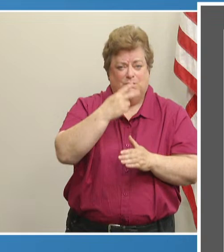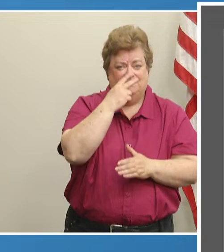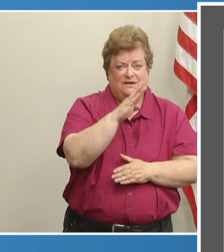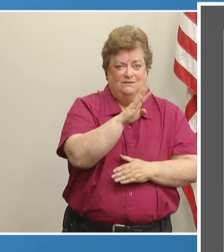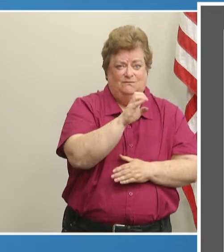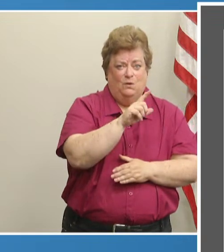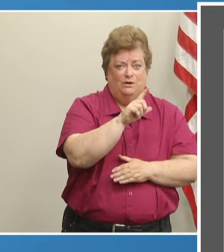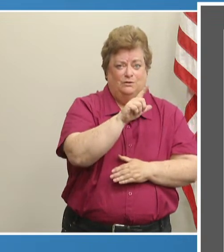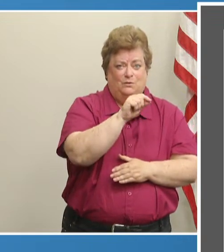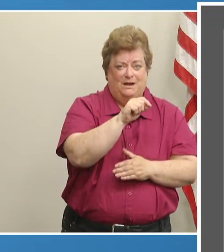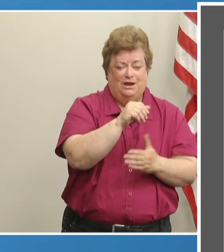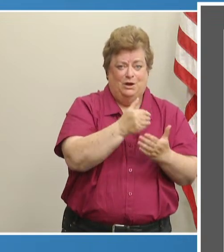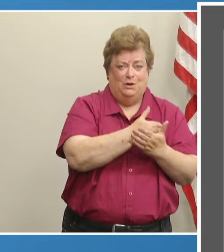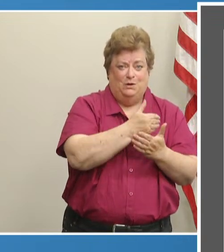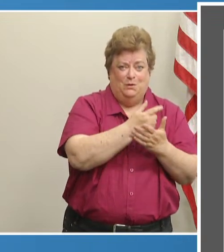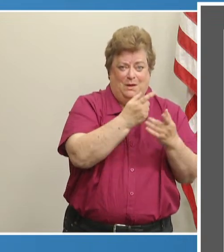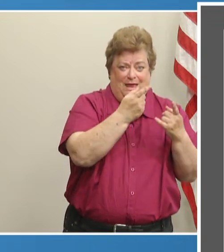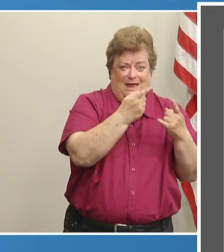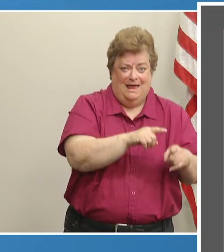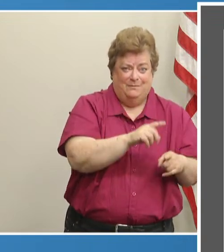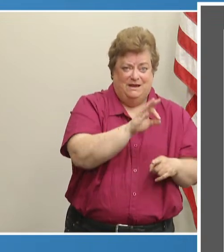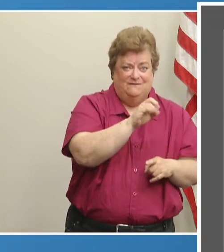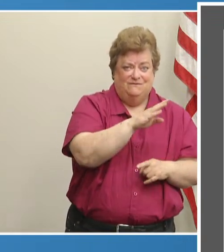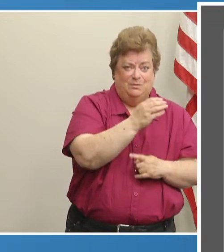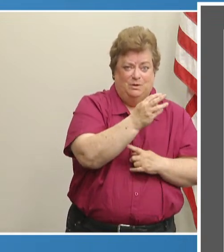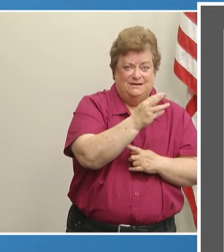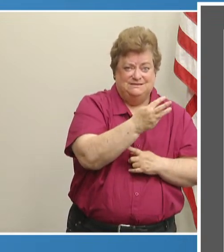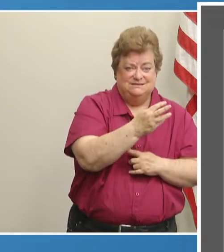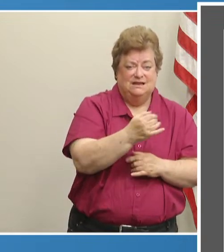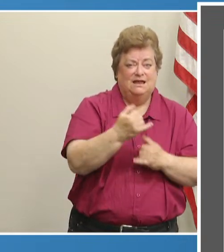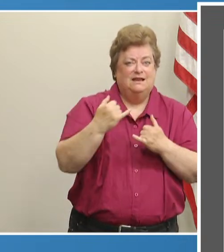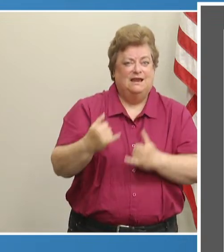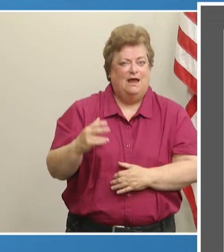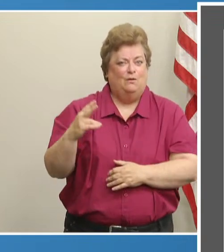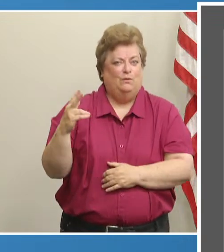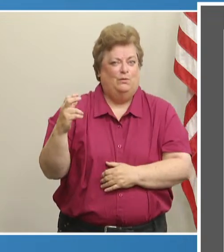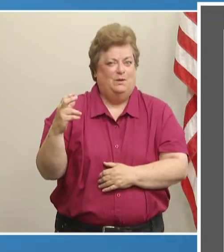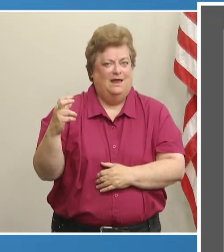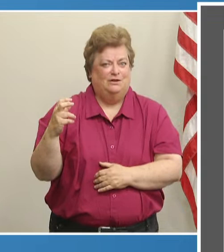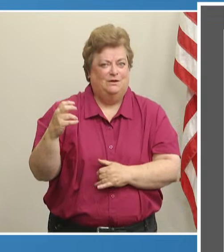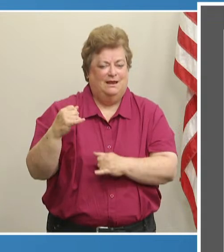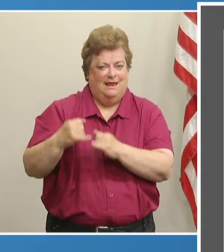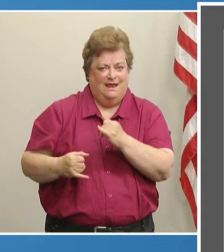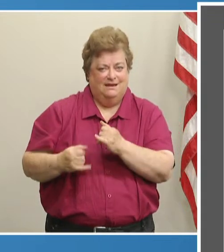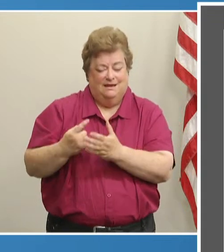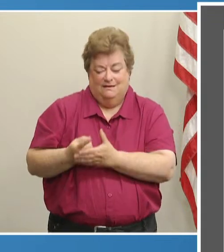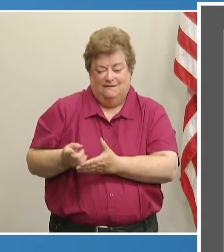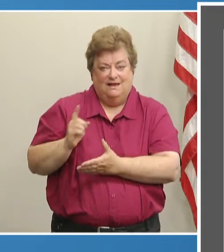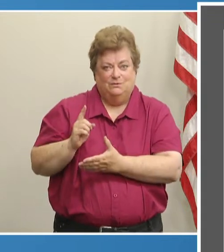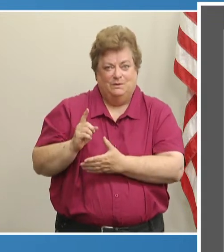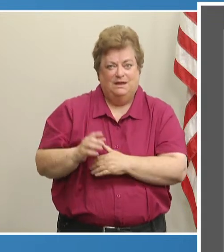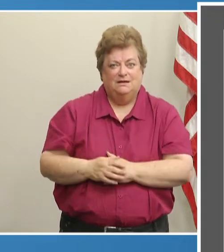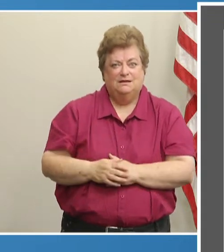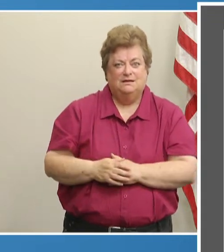new cases the week ending February 6th to about 300 new cases at the end of last week.